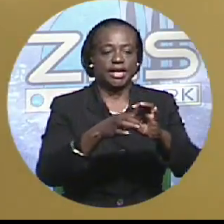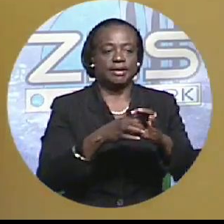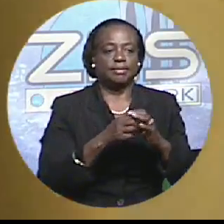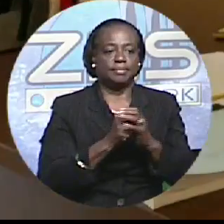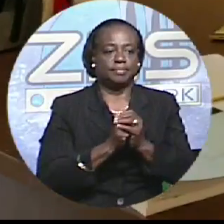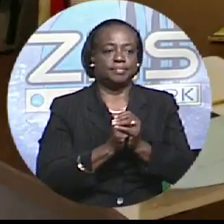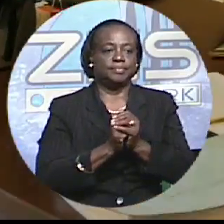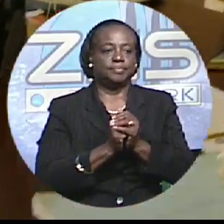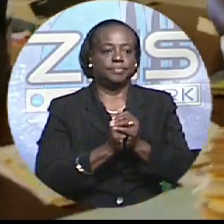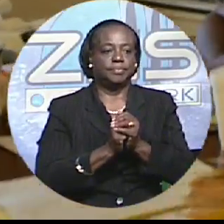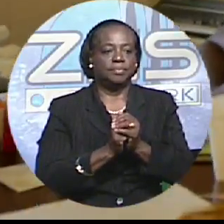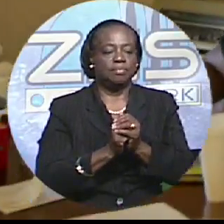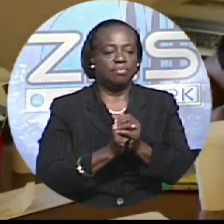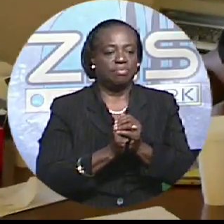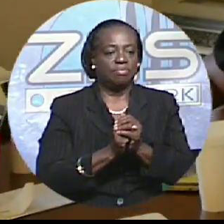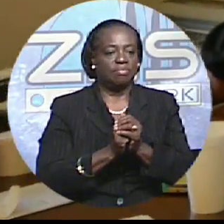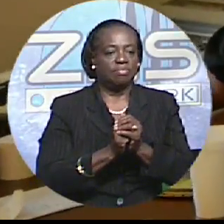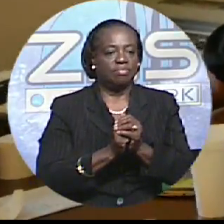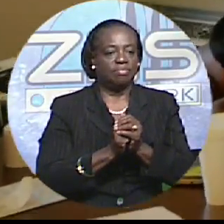me.